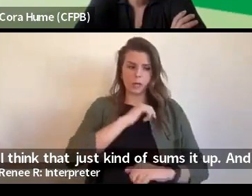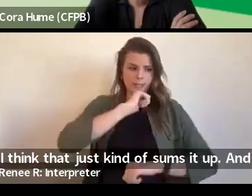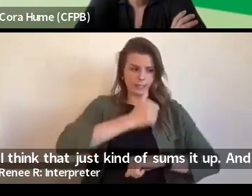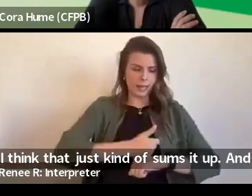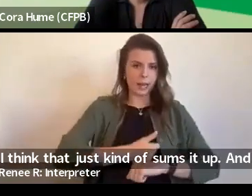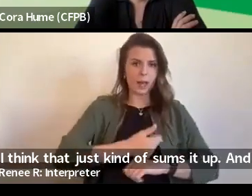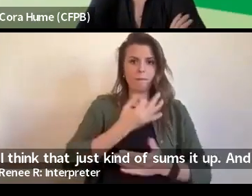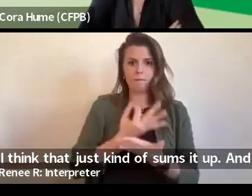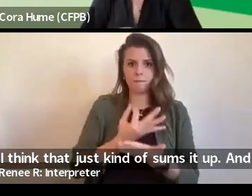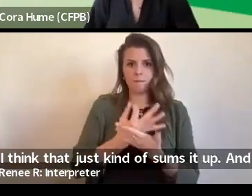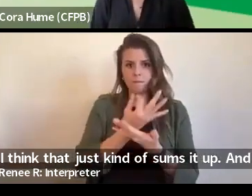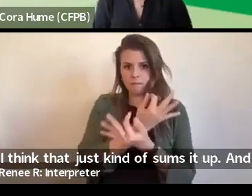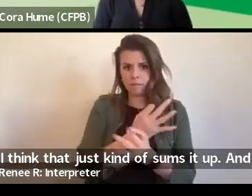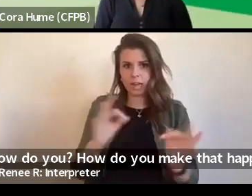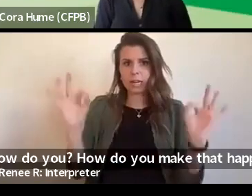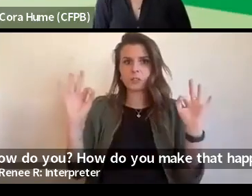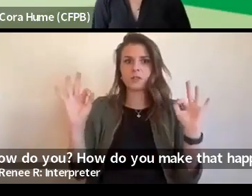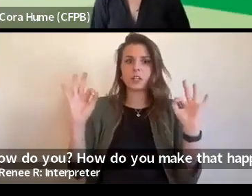do you get there?